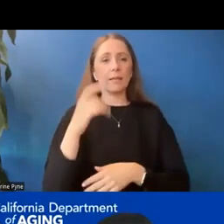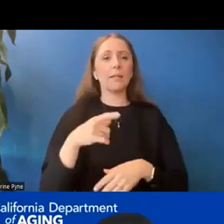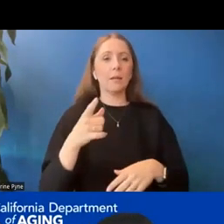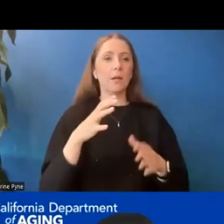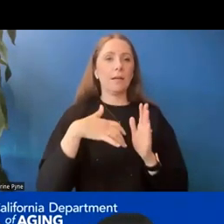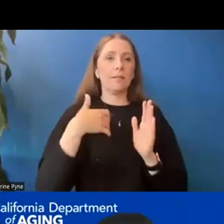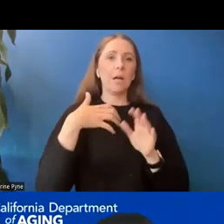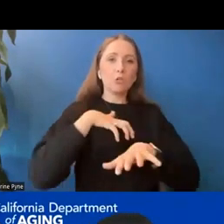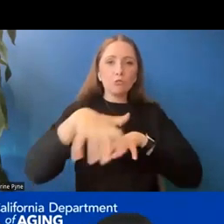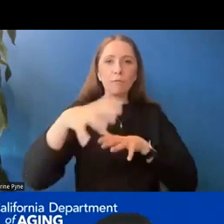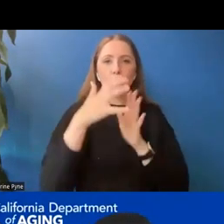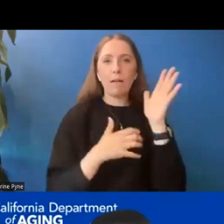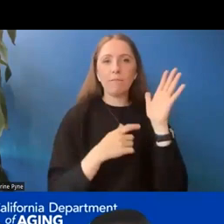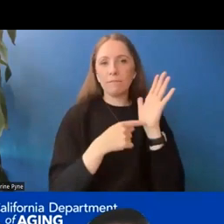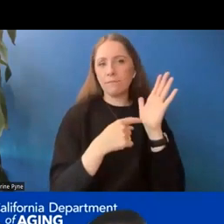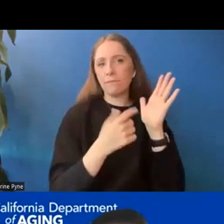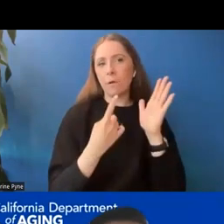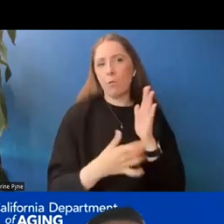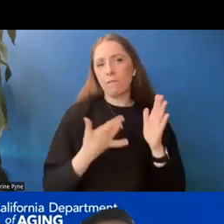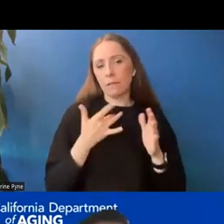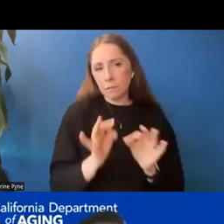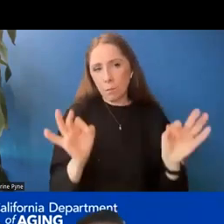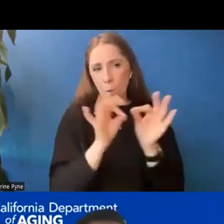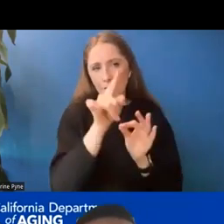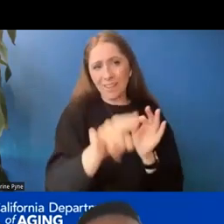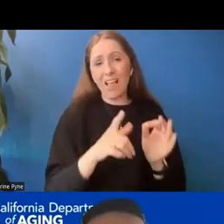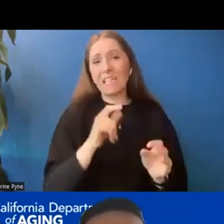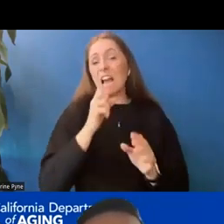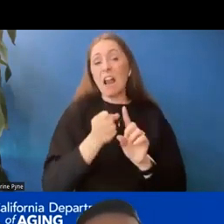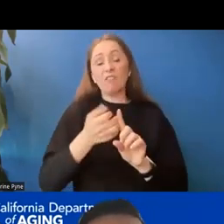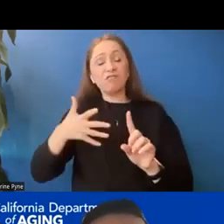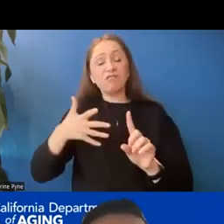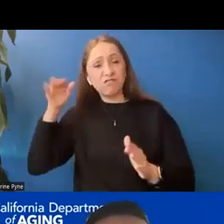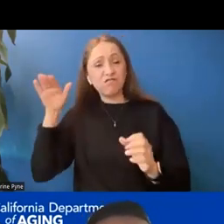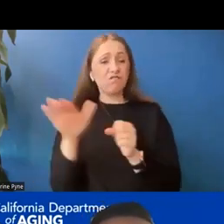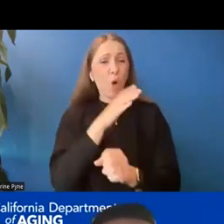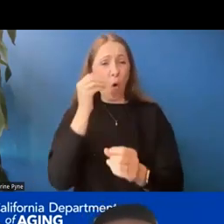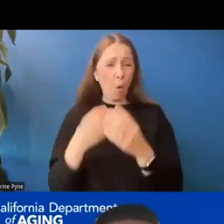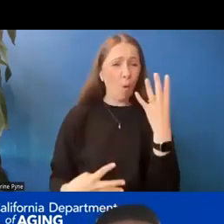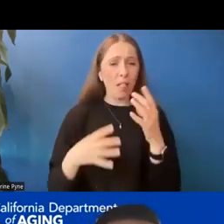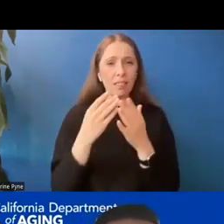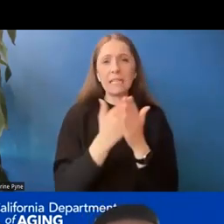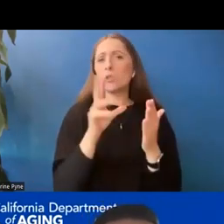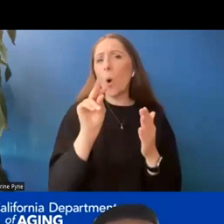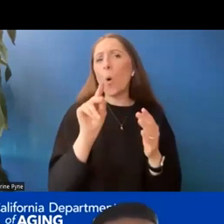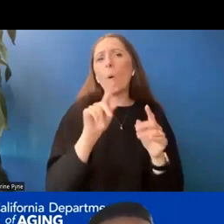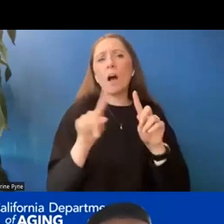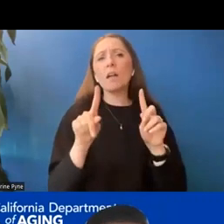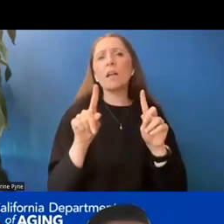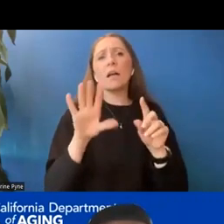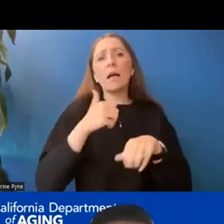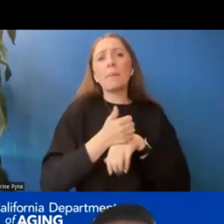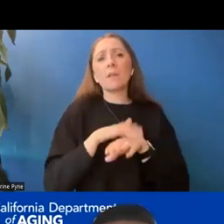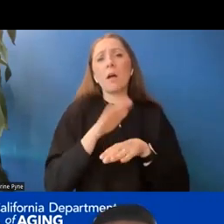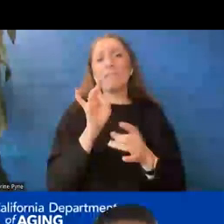of different topics we feel are important. And this is not an exhaustive list. It's also fluid because based on your feedback, it's probably going to change. And